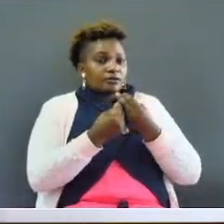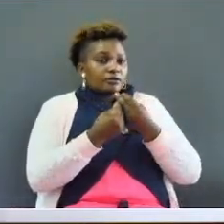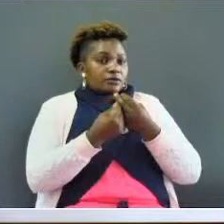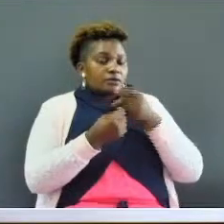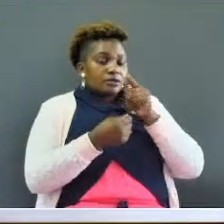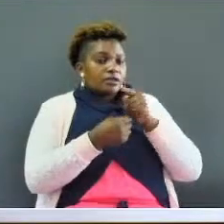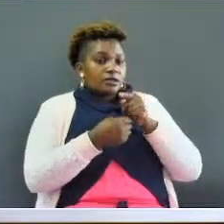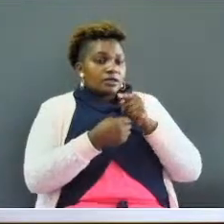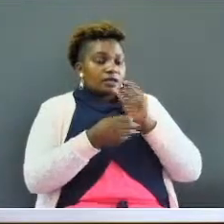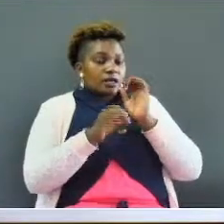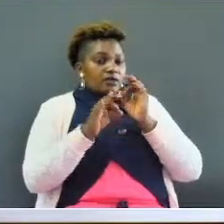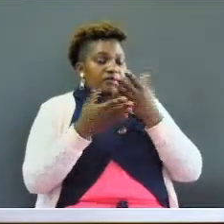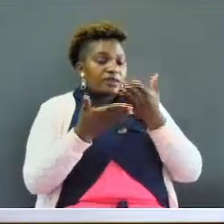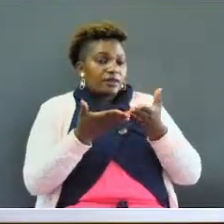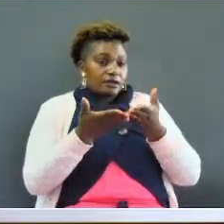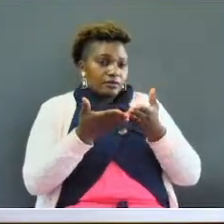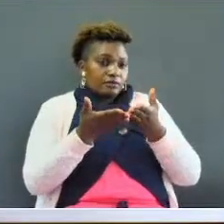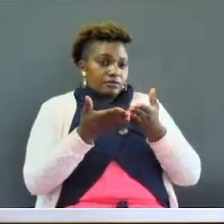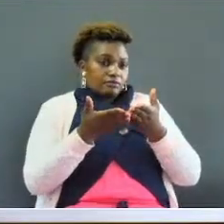are evading